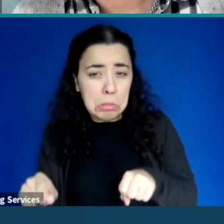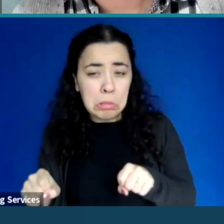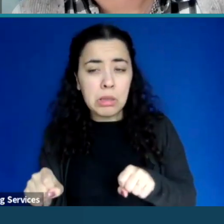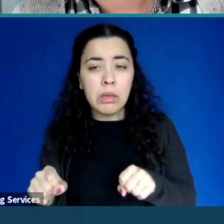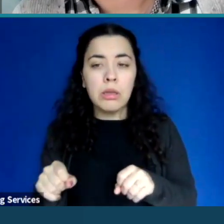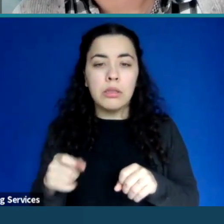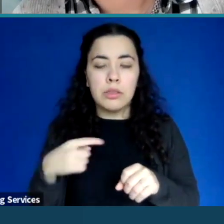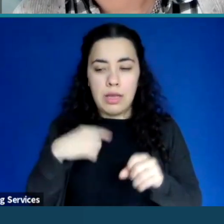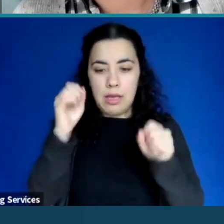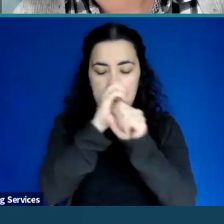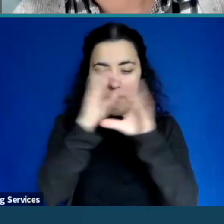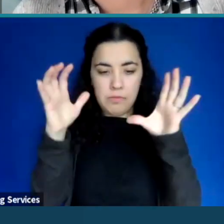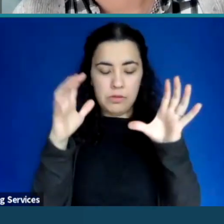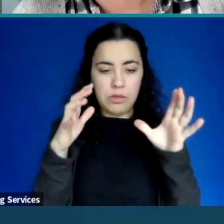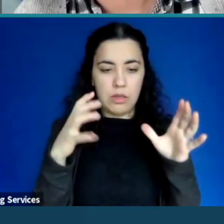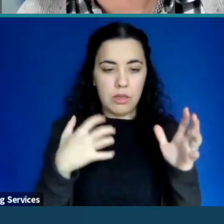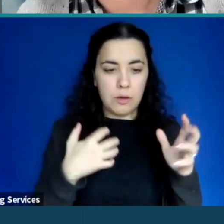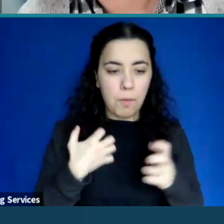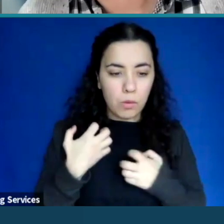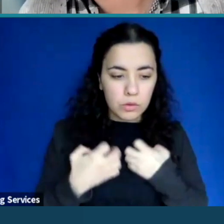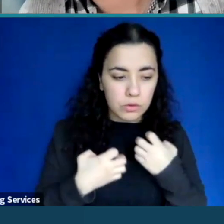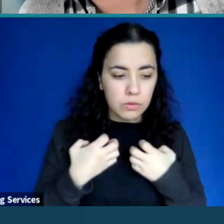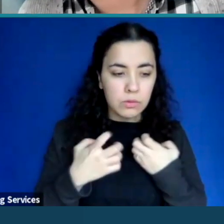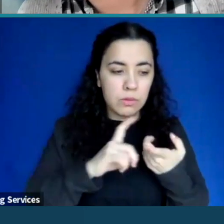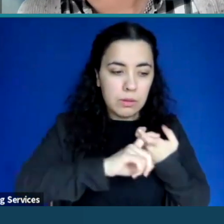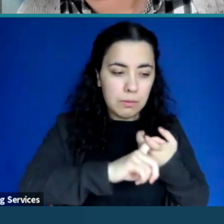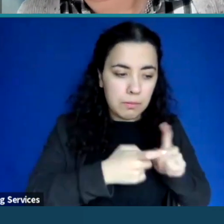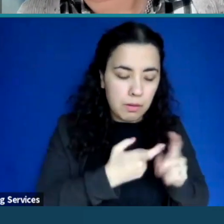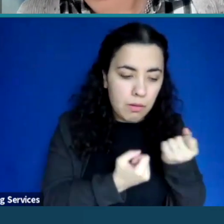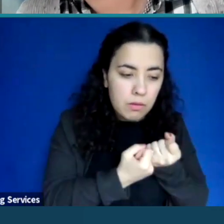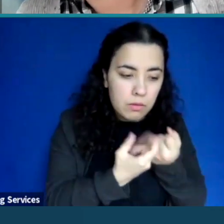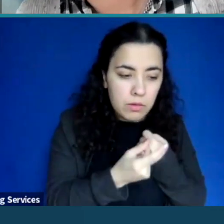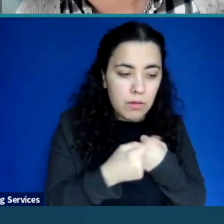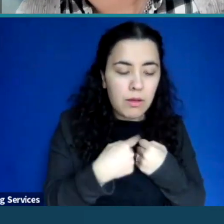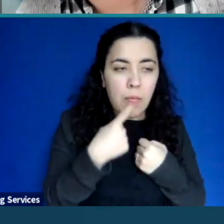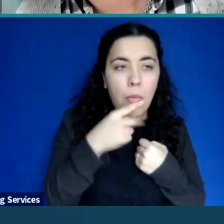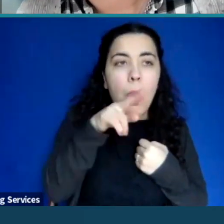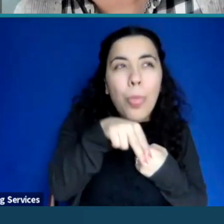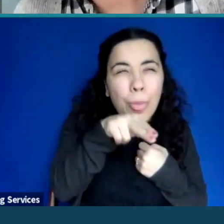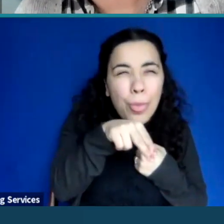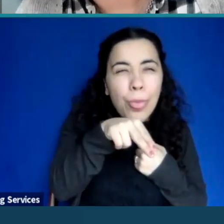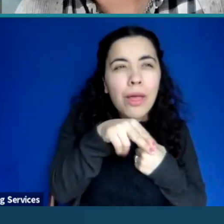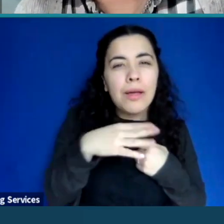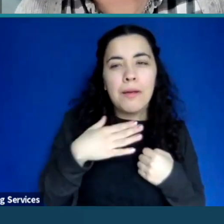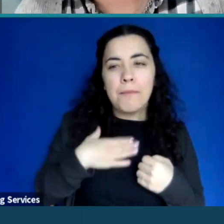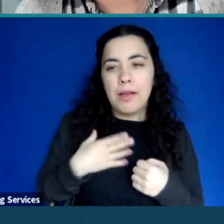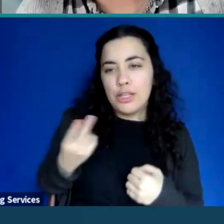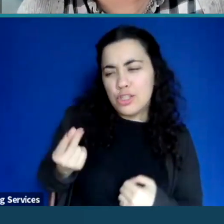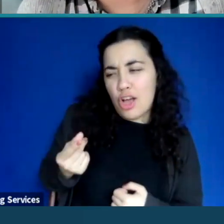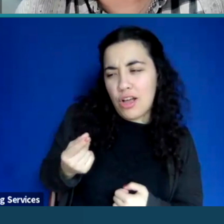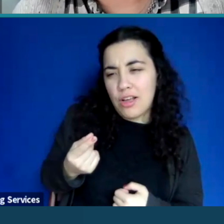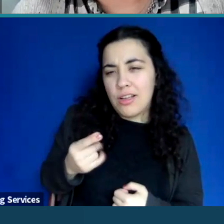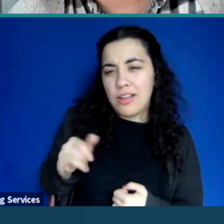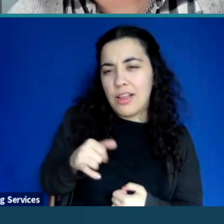these emotional companion dogs like sticking their tongue out at my dog